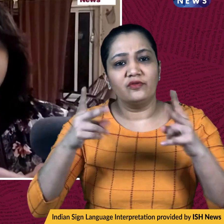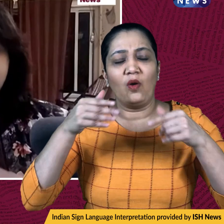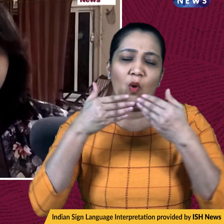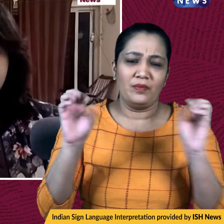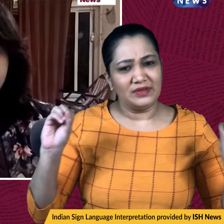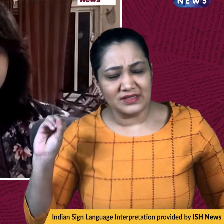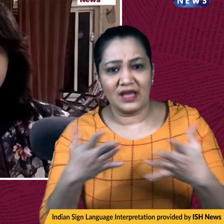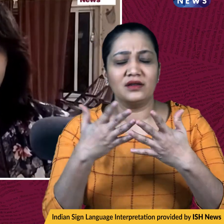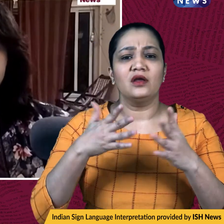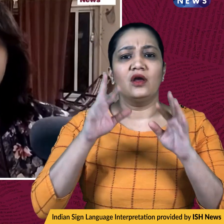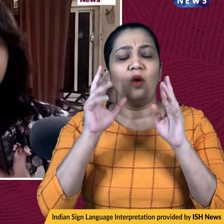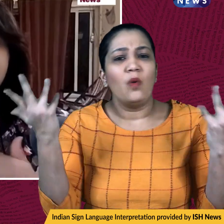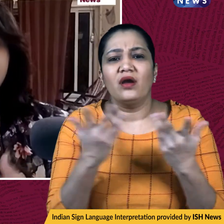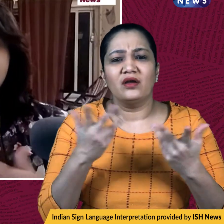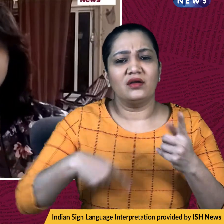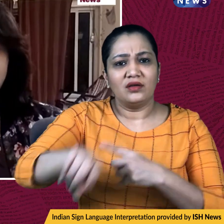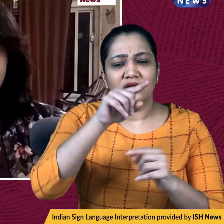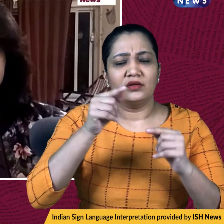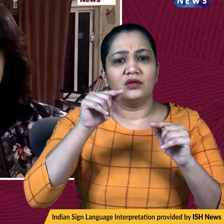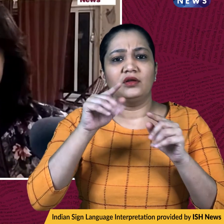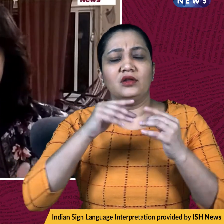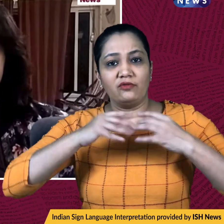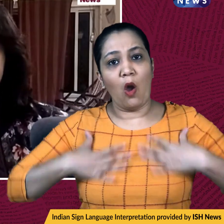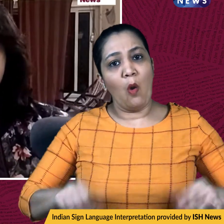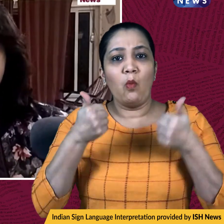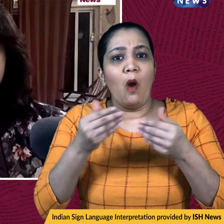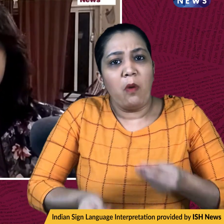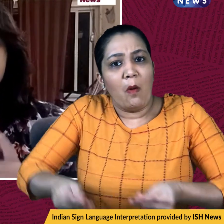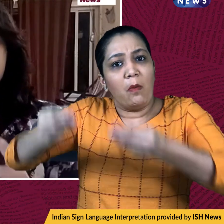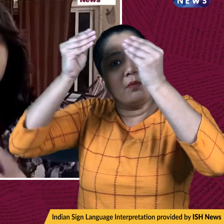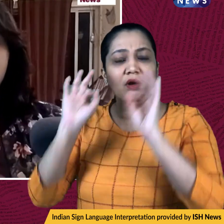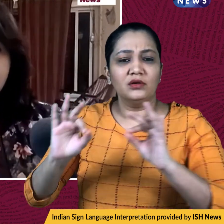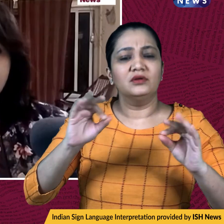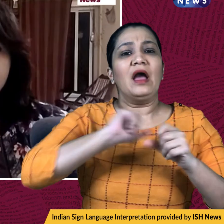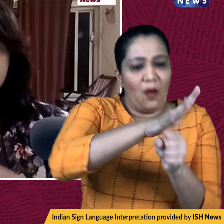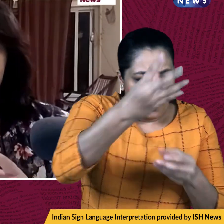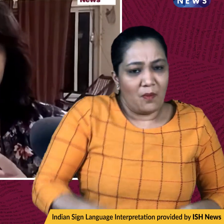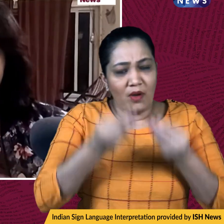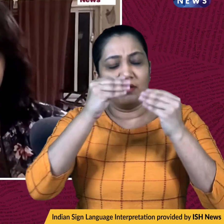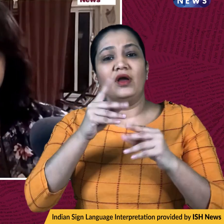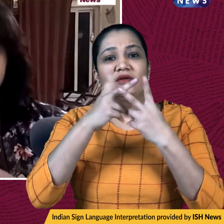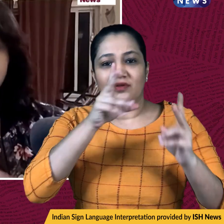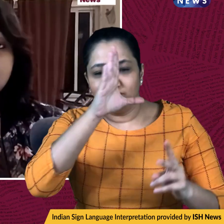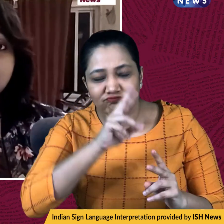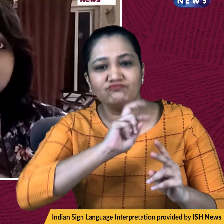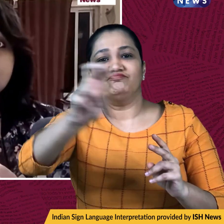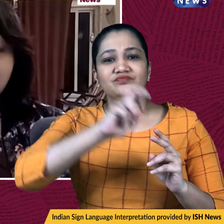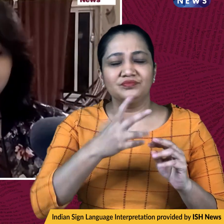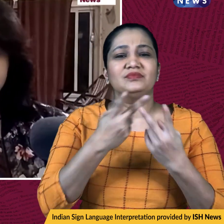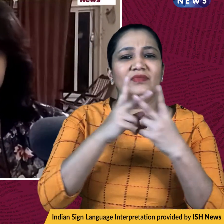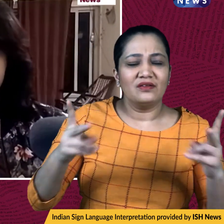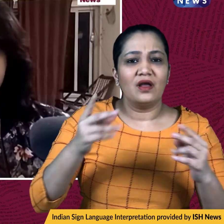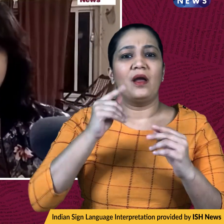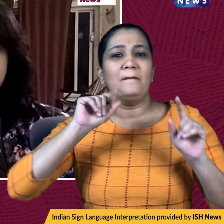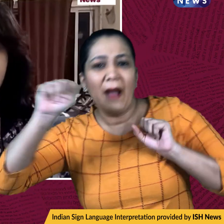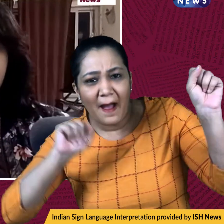lifted, and they are being lifted because of an increase in recovery rate. He also went on to say that public transport, pubs, restaurants,